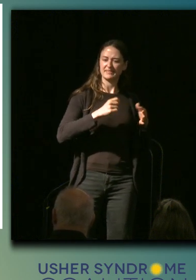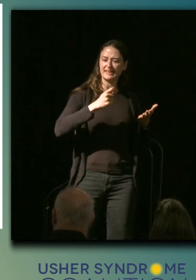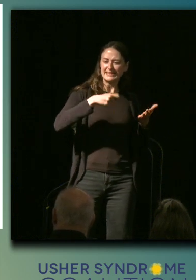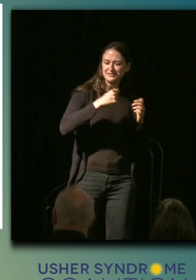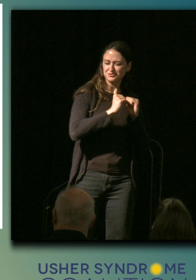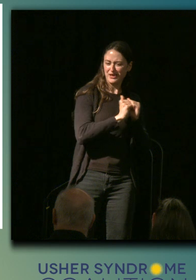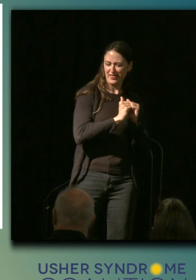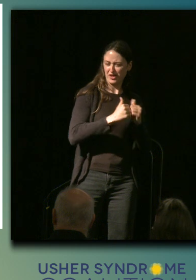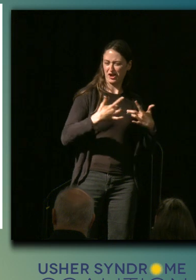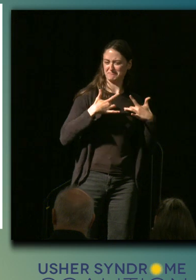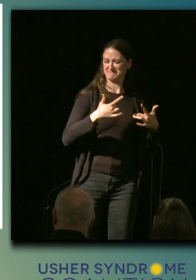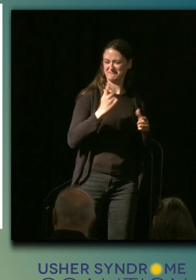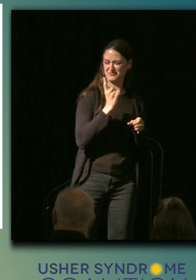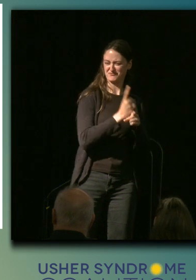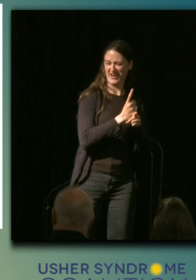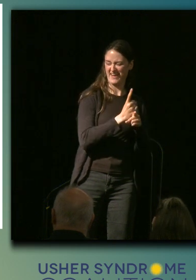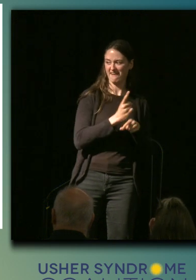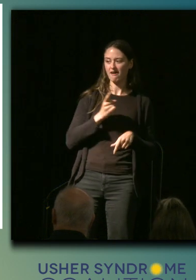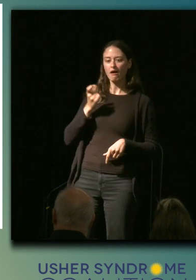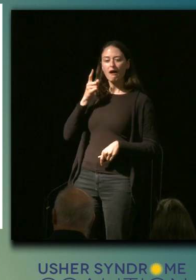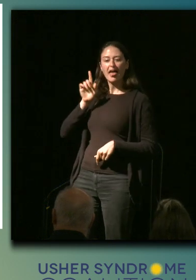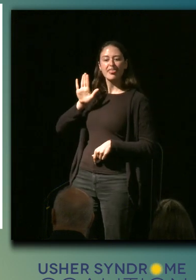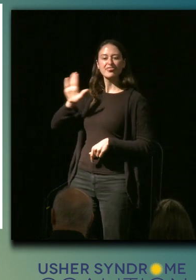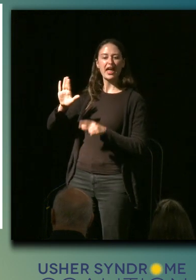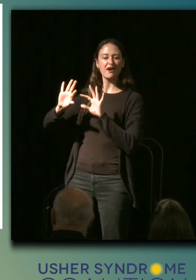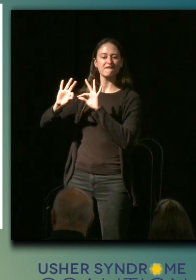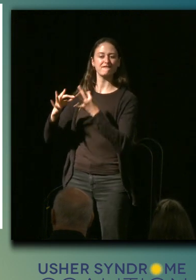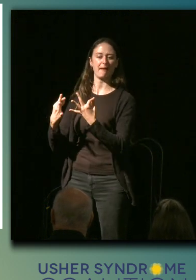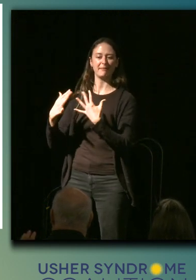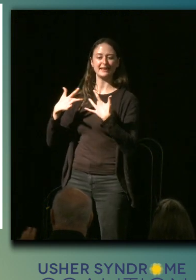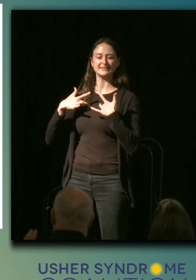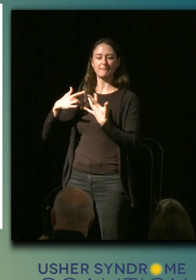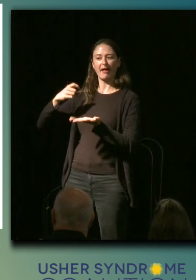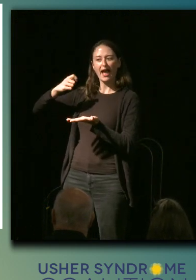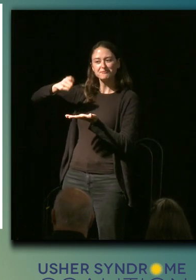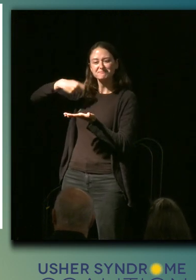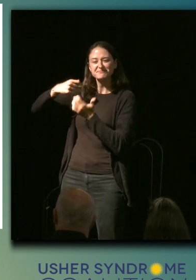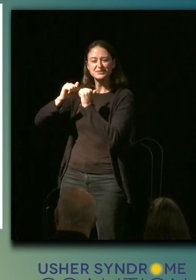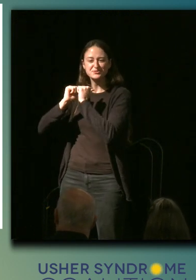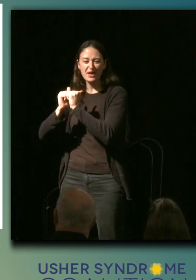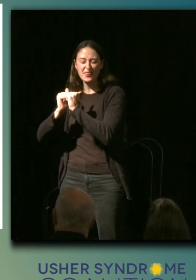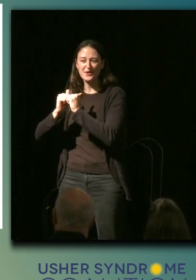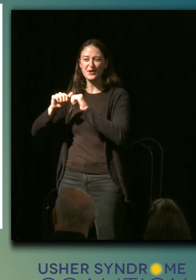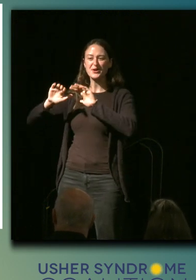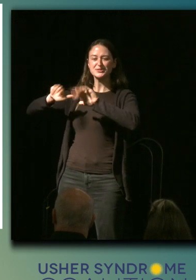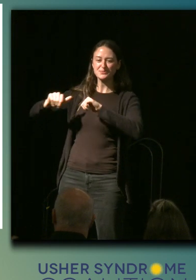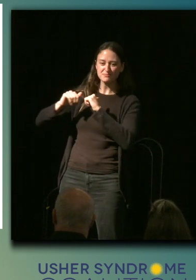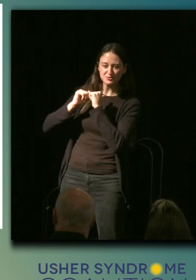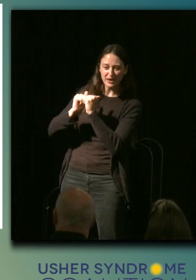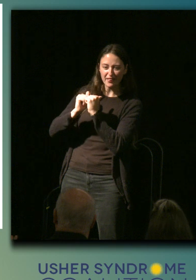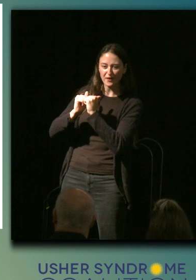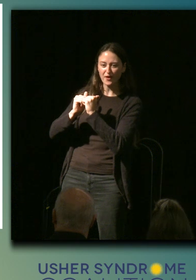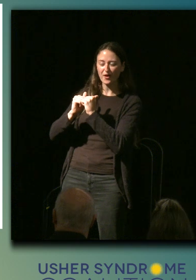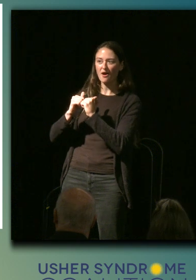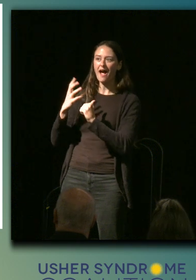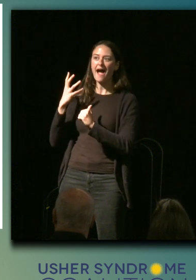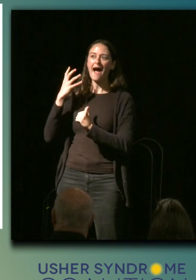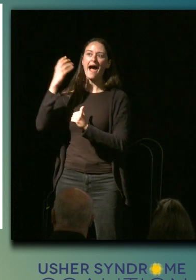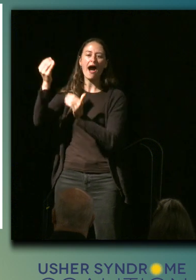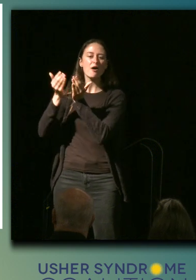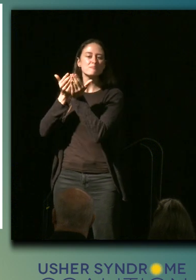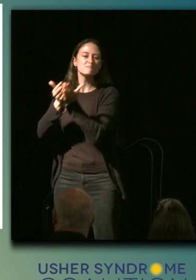with, went swimming with, boating, lost at card